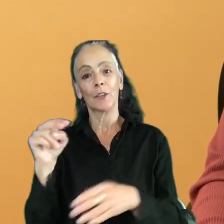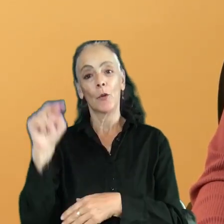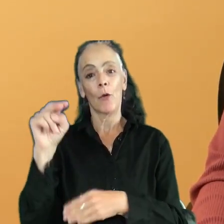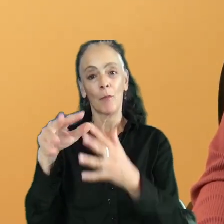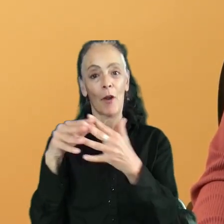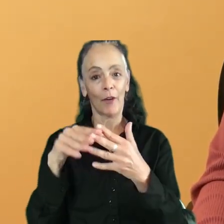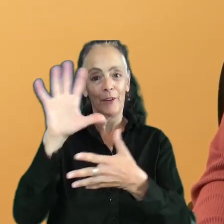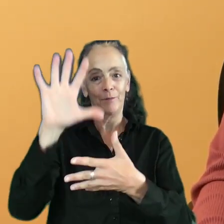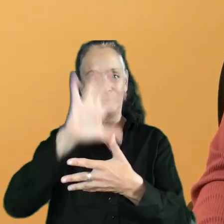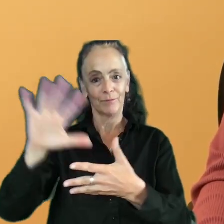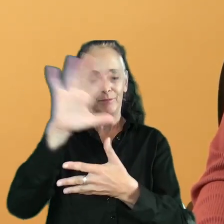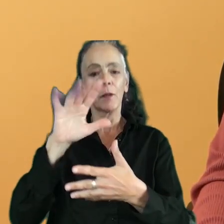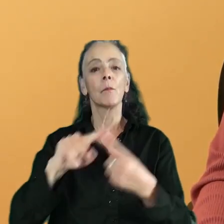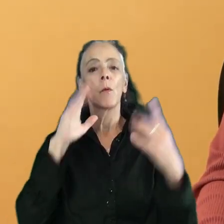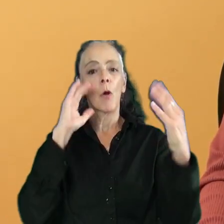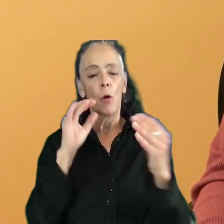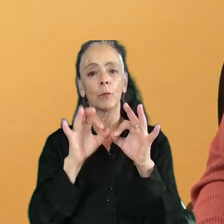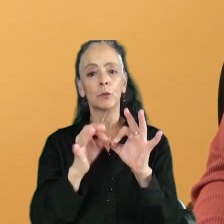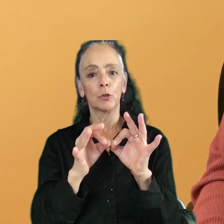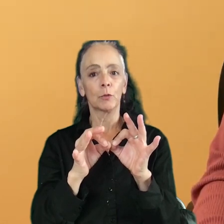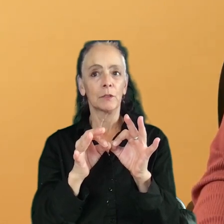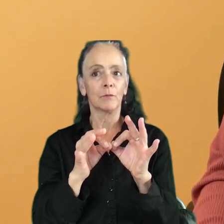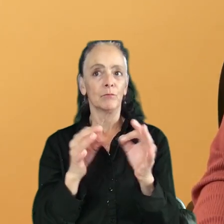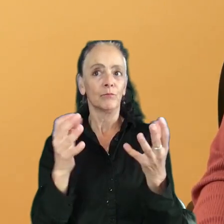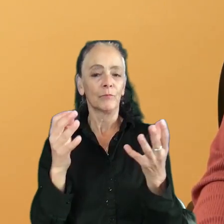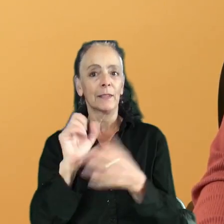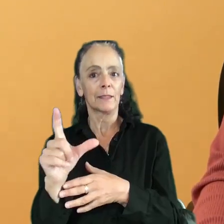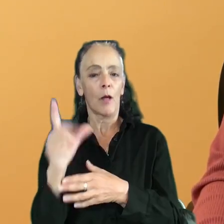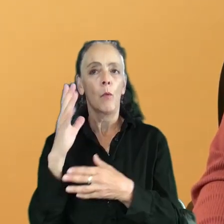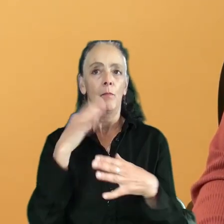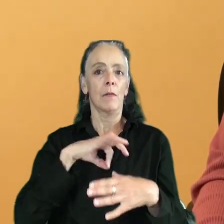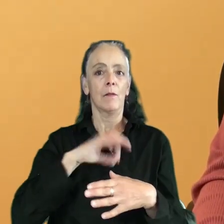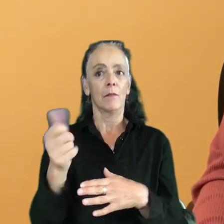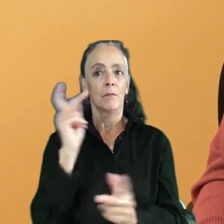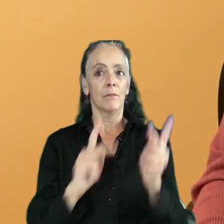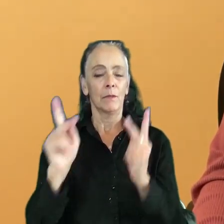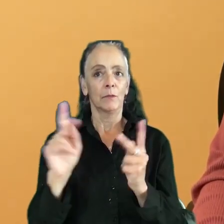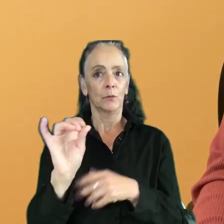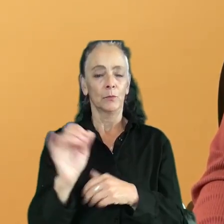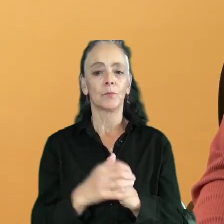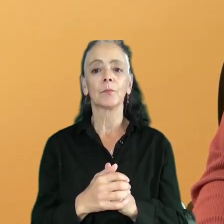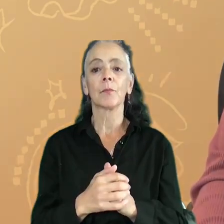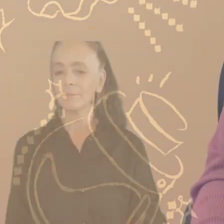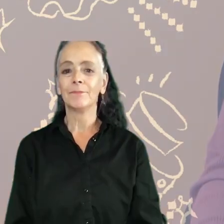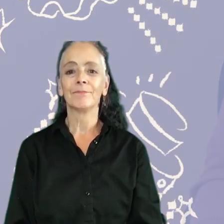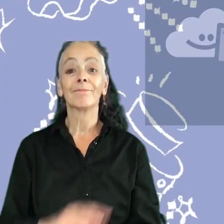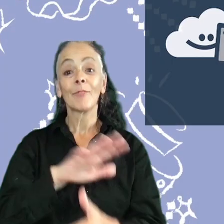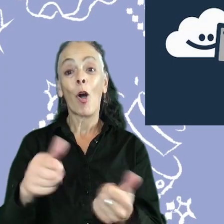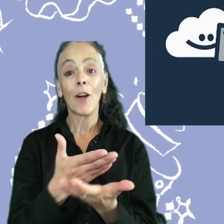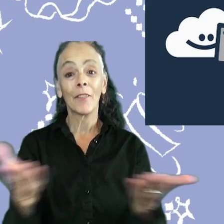interpretation benefits people based elsewhere as well all of that is possible thanks to our